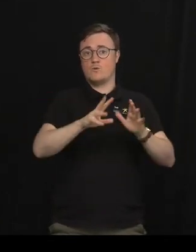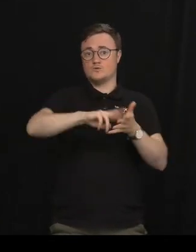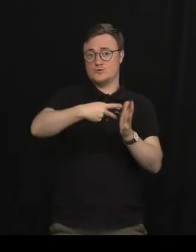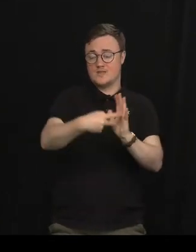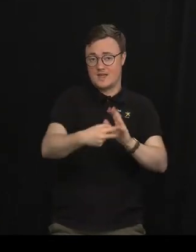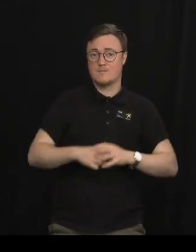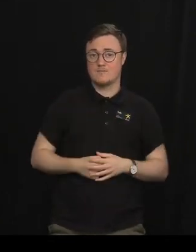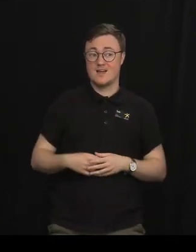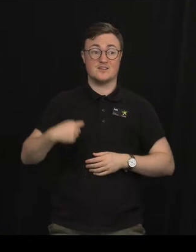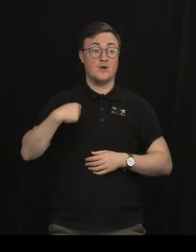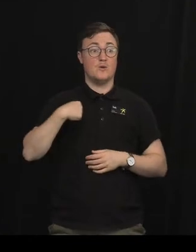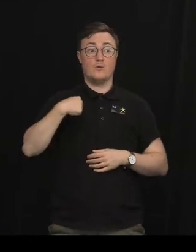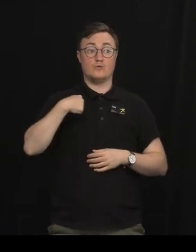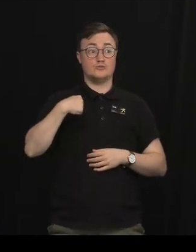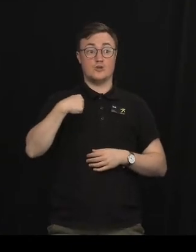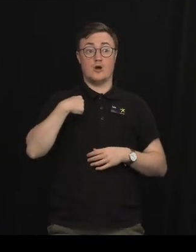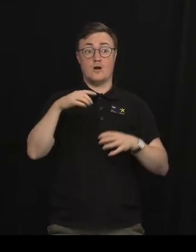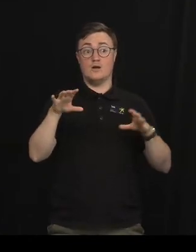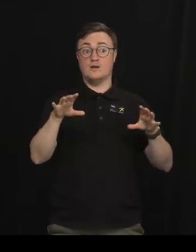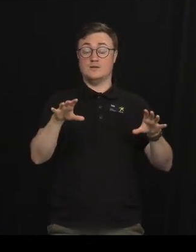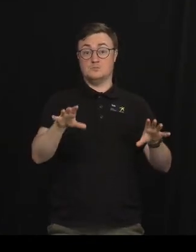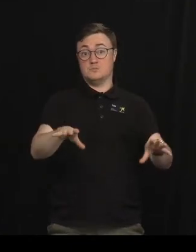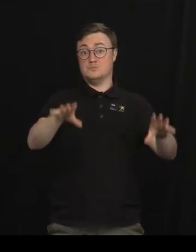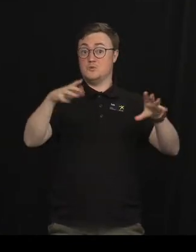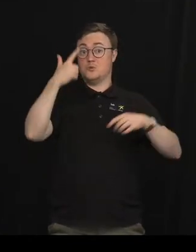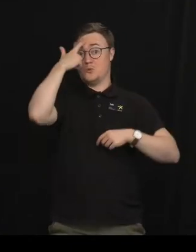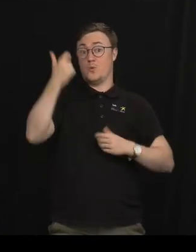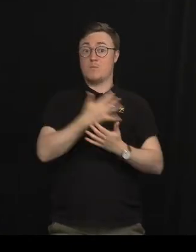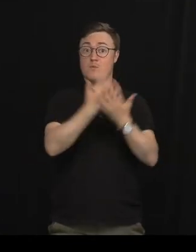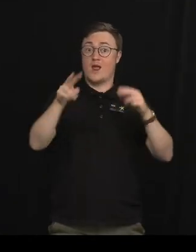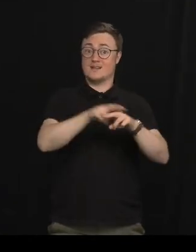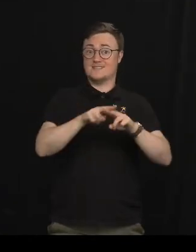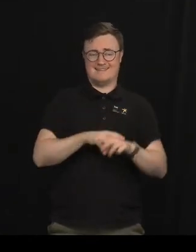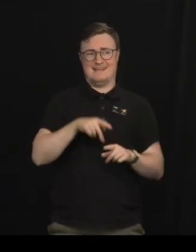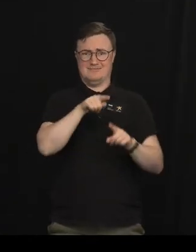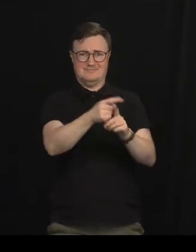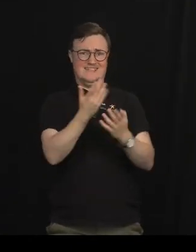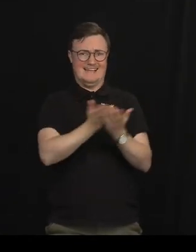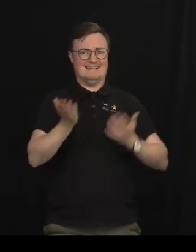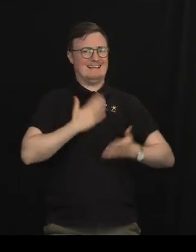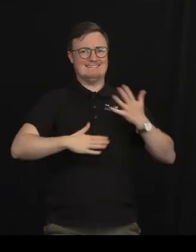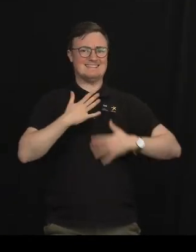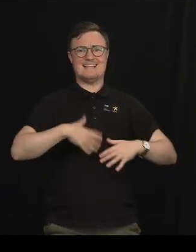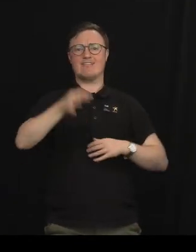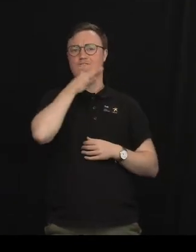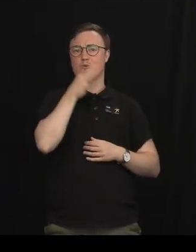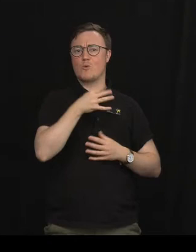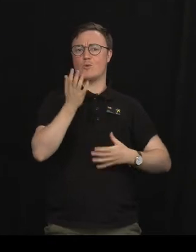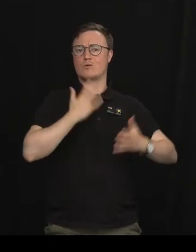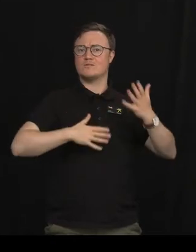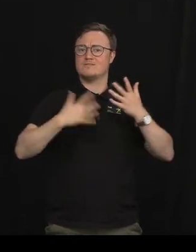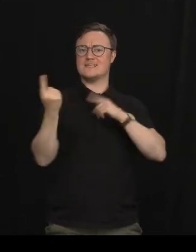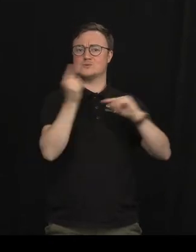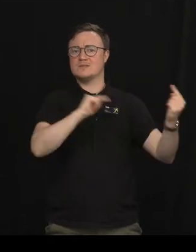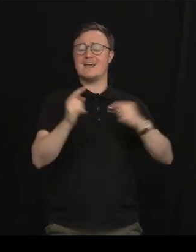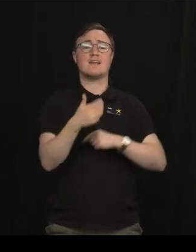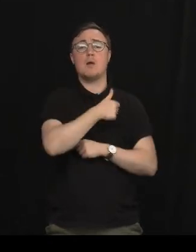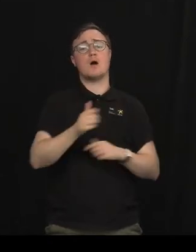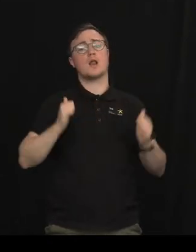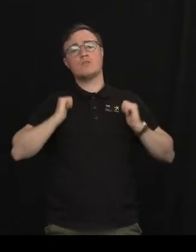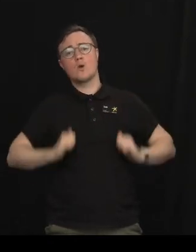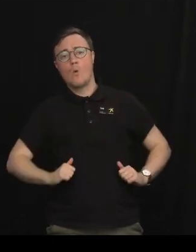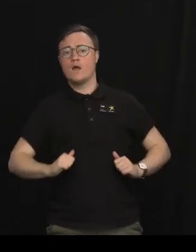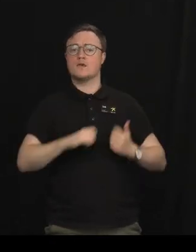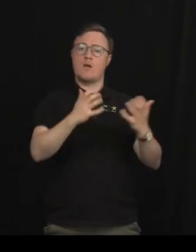sure to many people, it just doesn't sound sexy. You know, it just feels like, what, these are just, you know, boring nuts and bolts. But